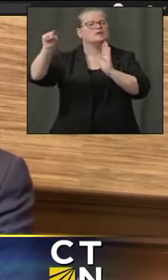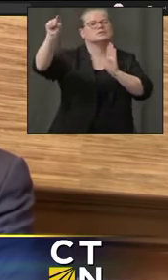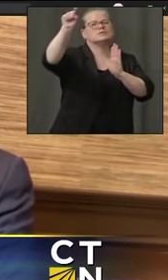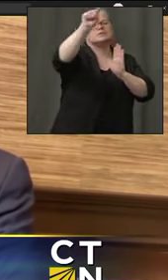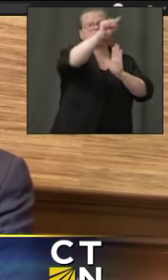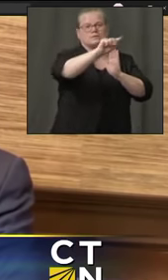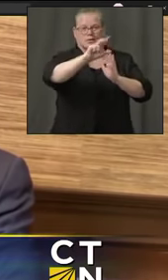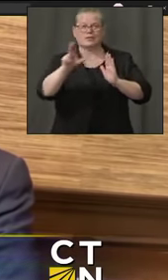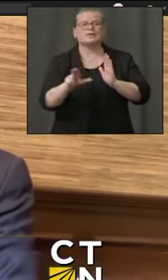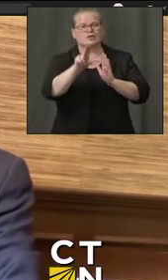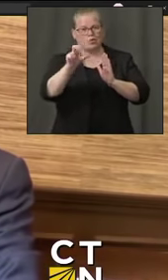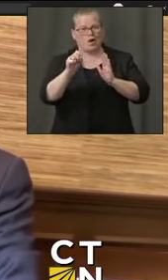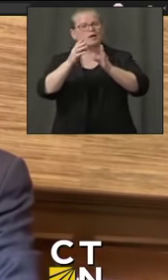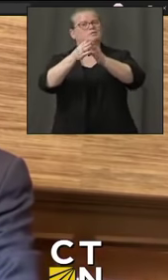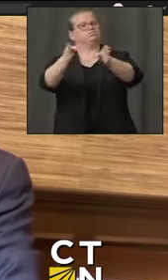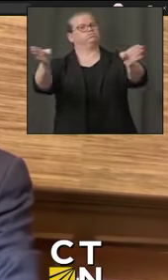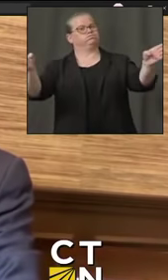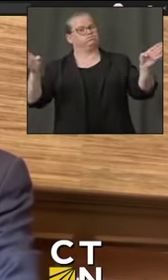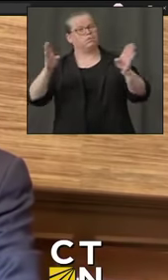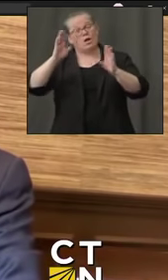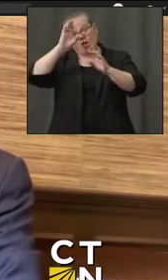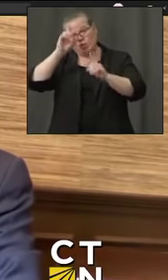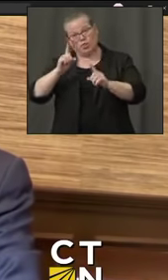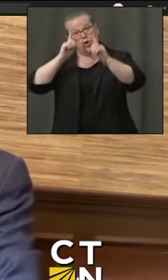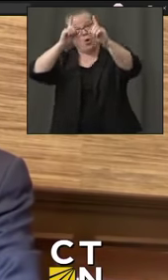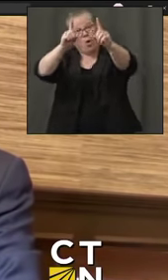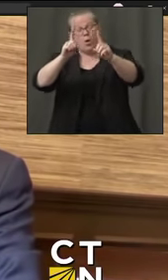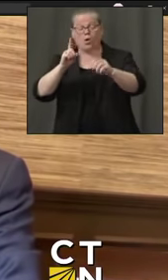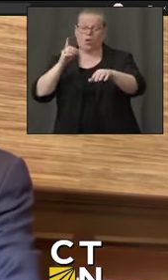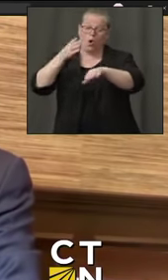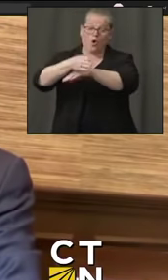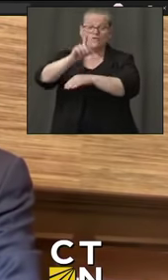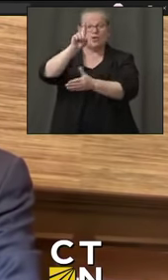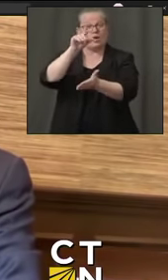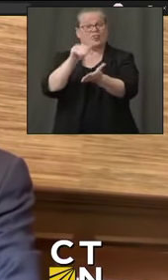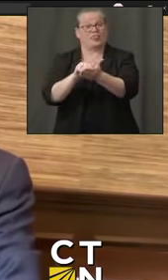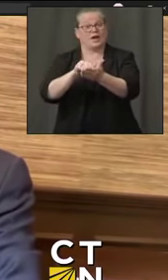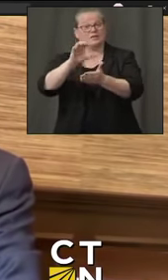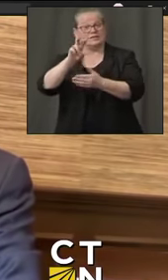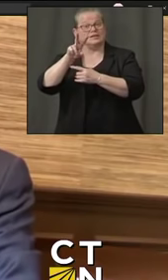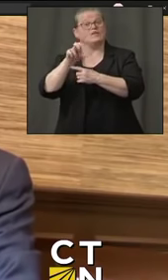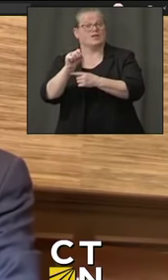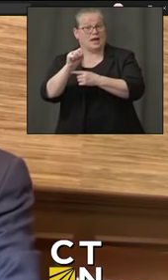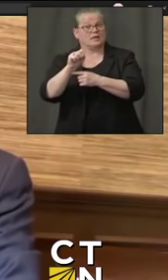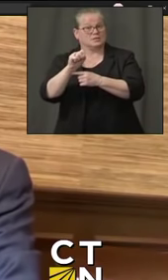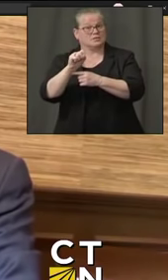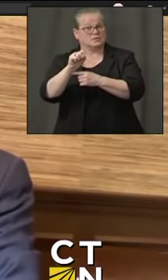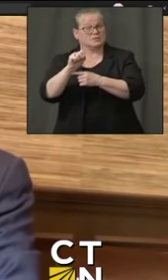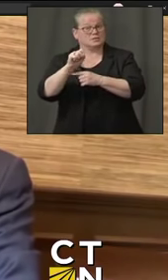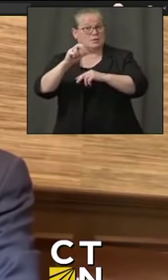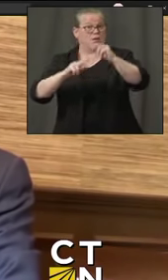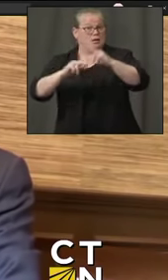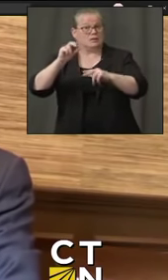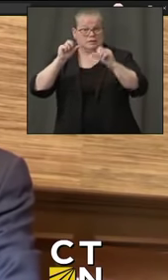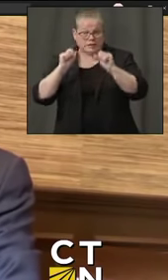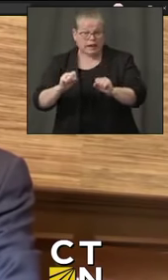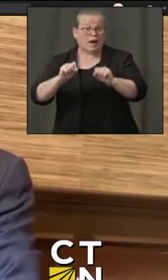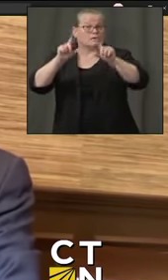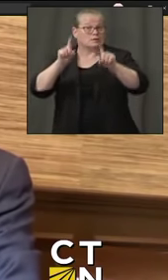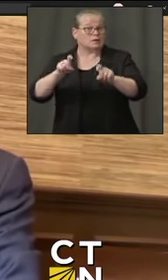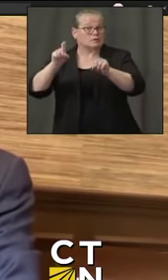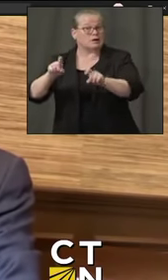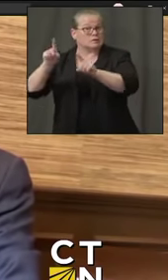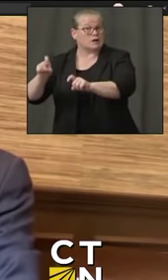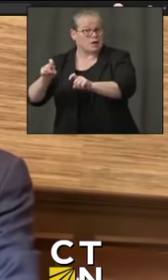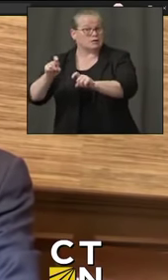of having up to 1,000 CVS pharmacy locations conducting testing through our drive-through sites. So the first